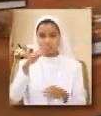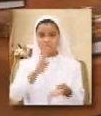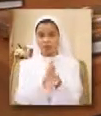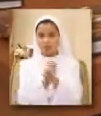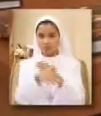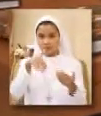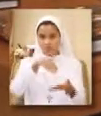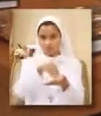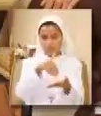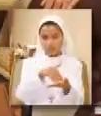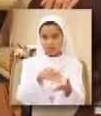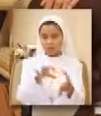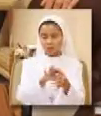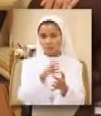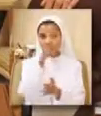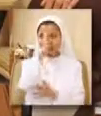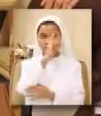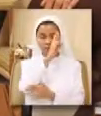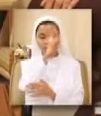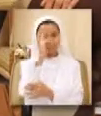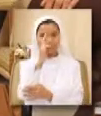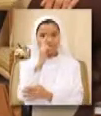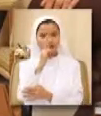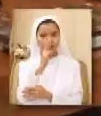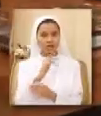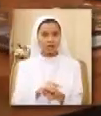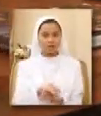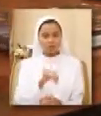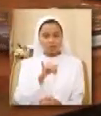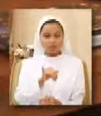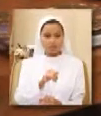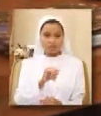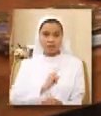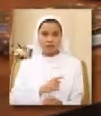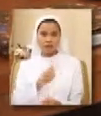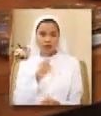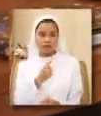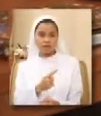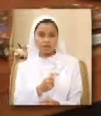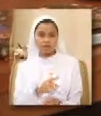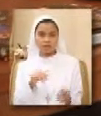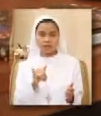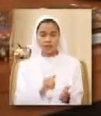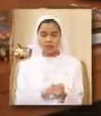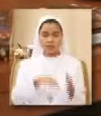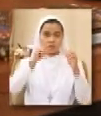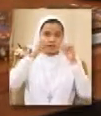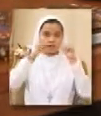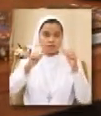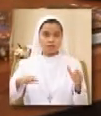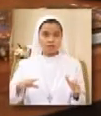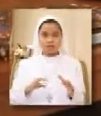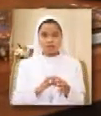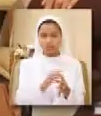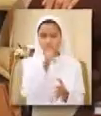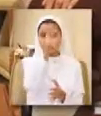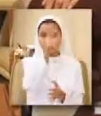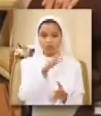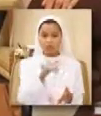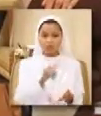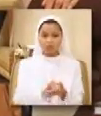college. Well, talagang sasabihin ko yung biyaya ng Panginoon, the Lord, no? Blessing ng God, na napadala ka ng aming